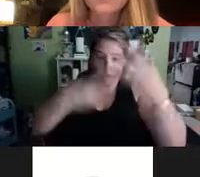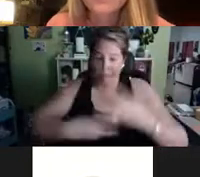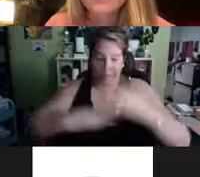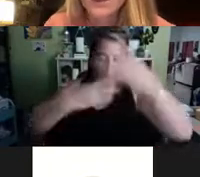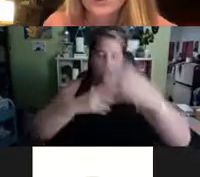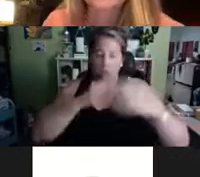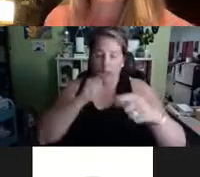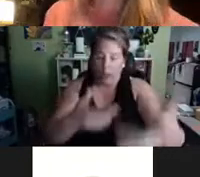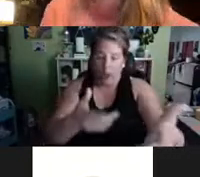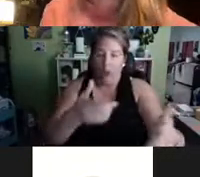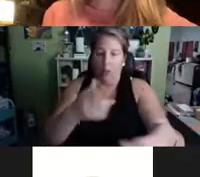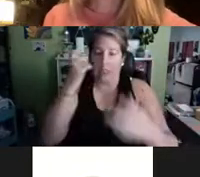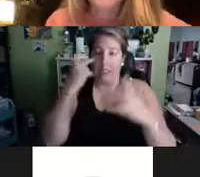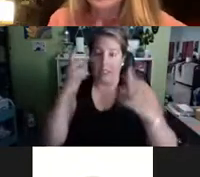because